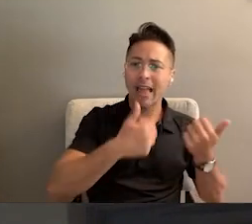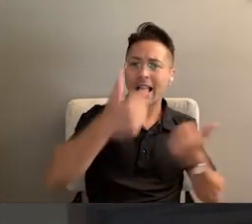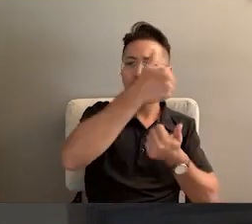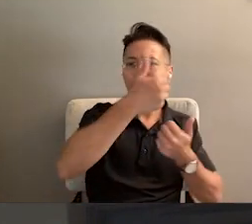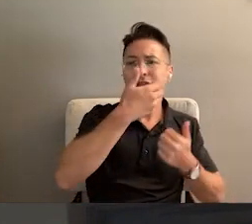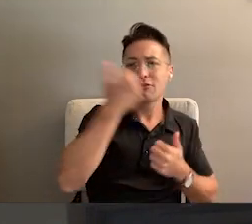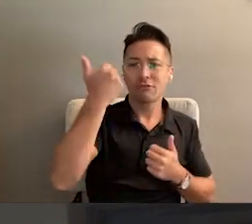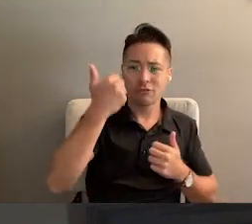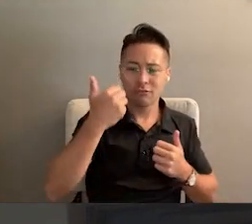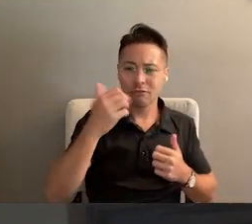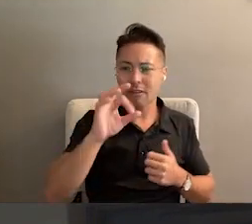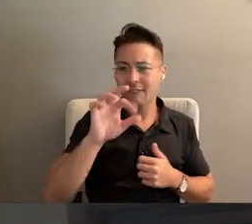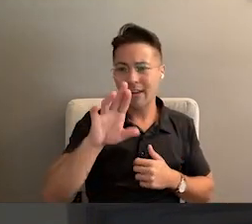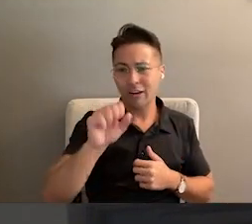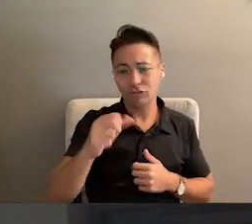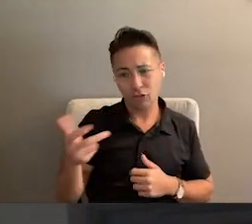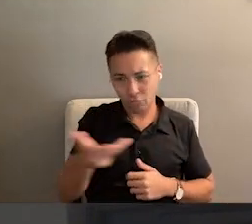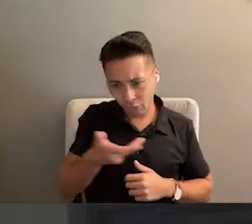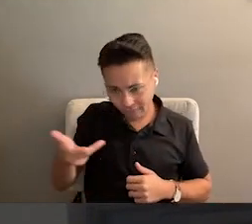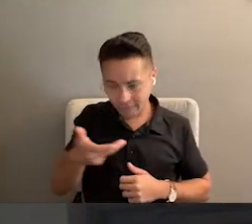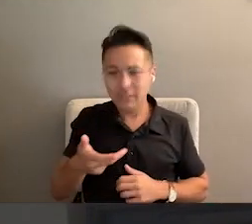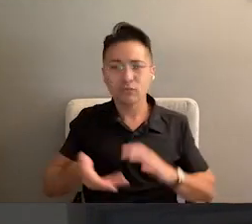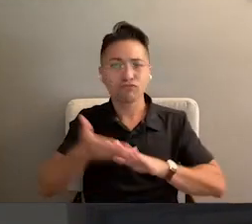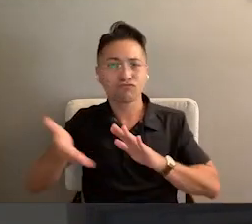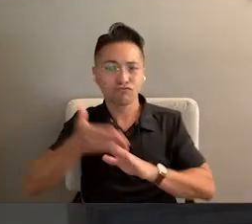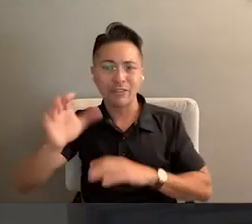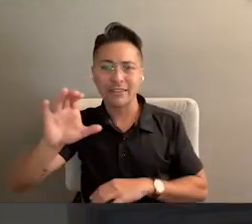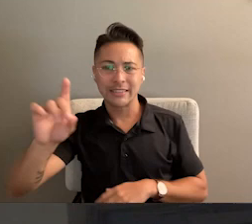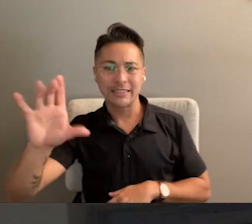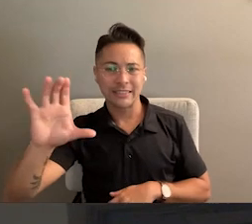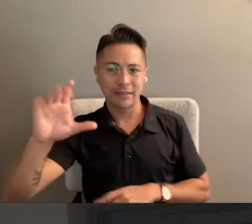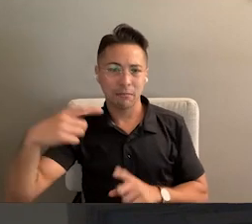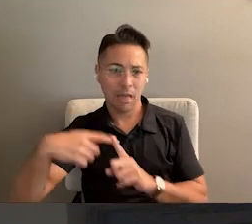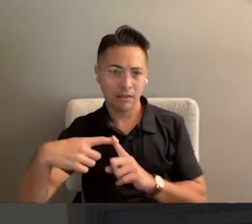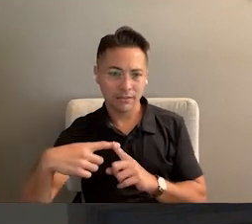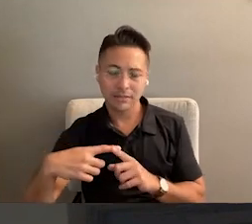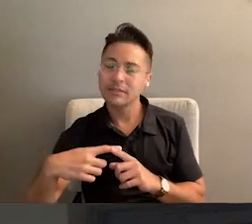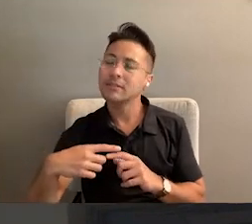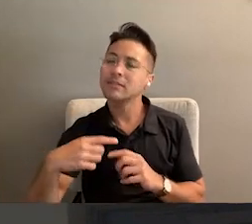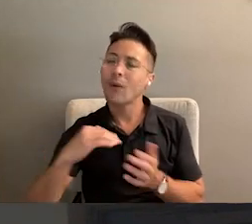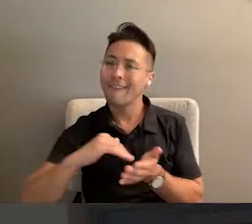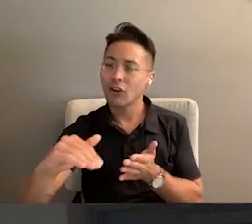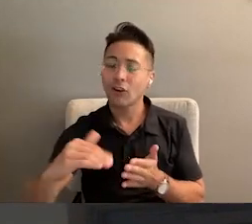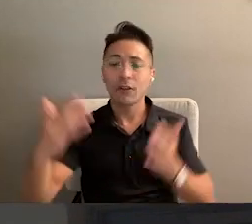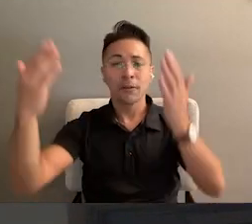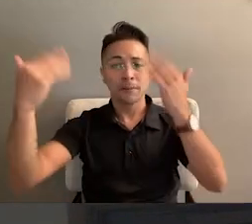Elder Affairs, and then APD. So the three of us together ran the CDC Plus waiver.